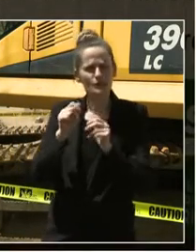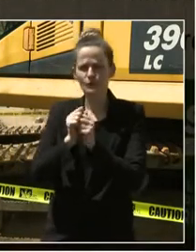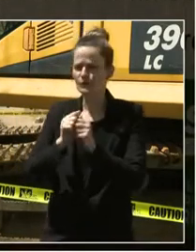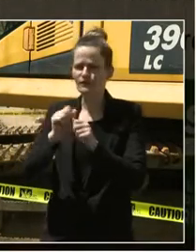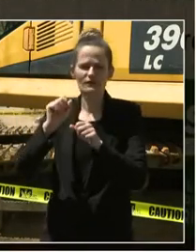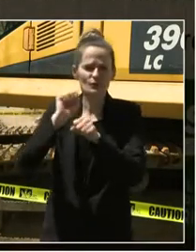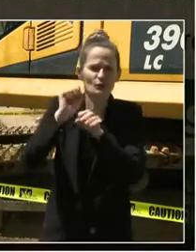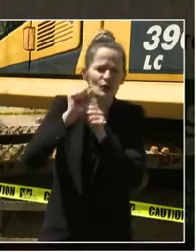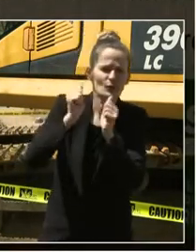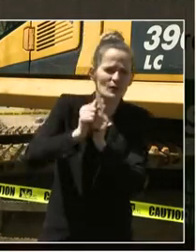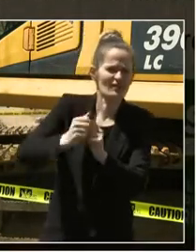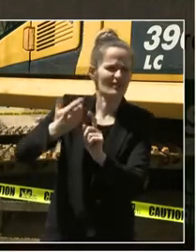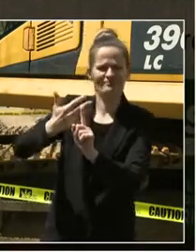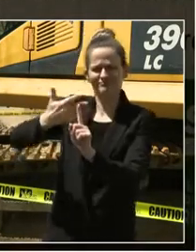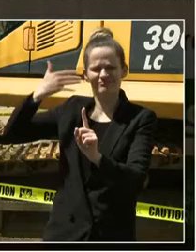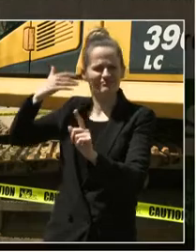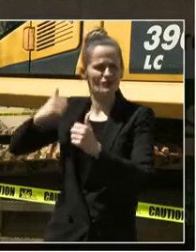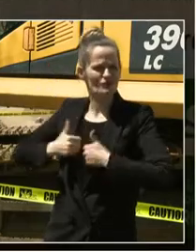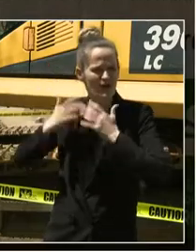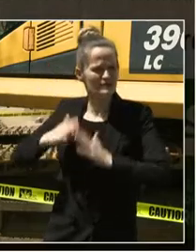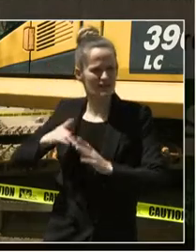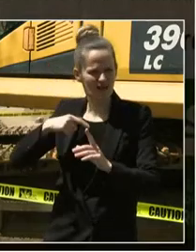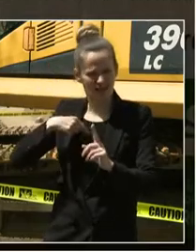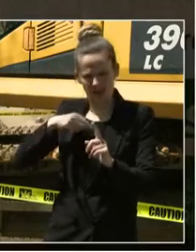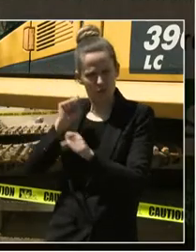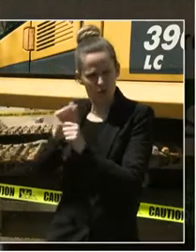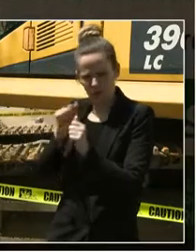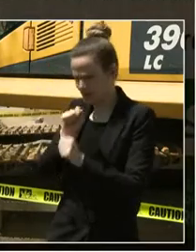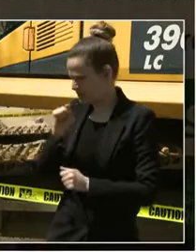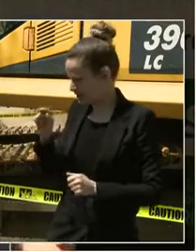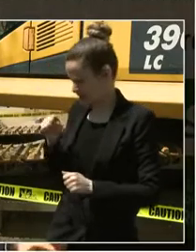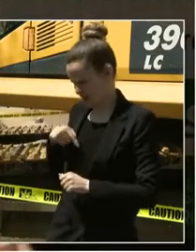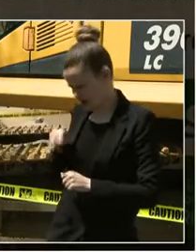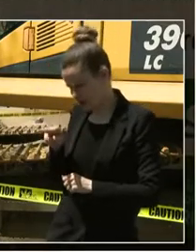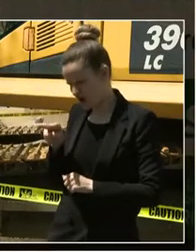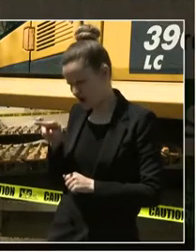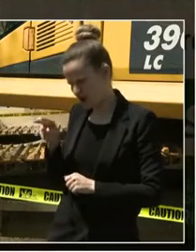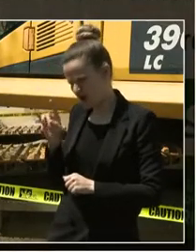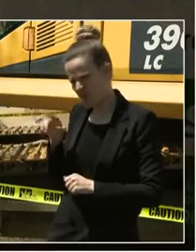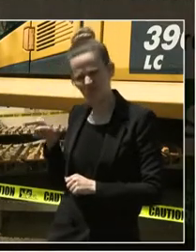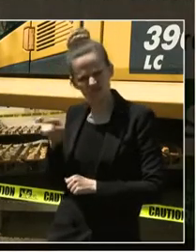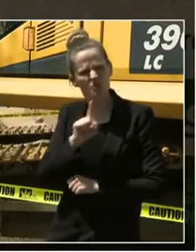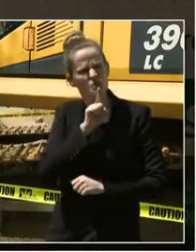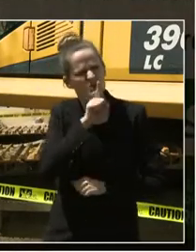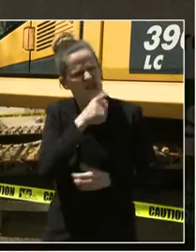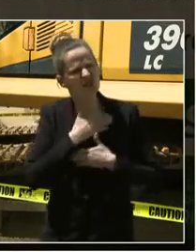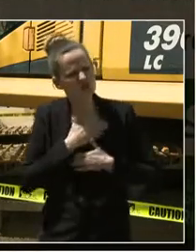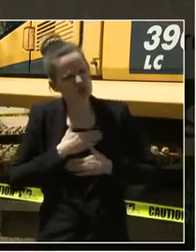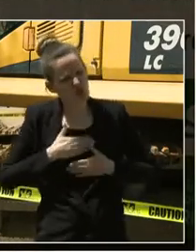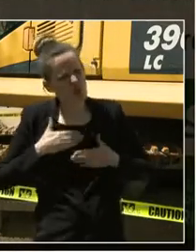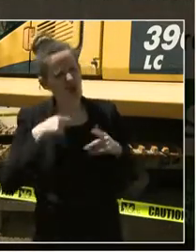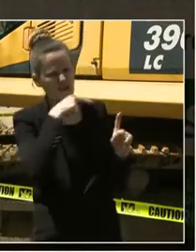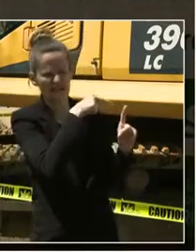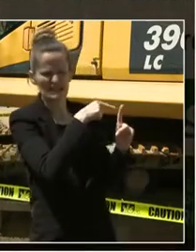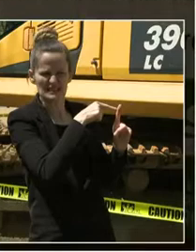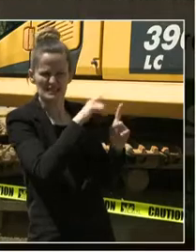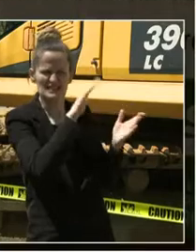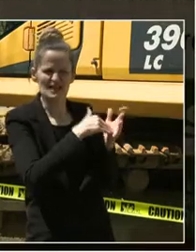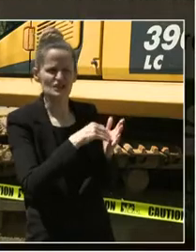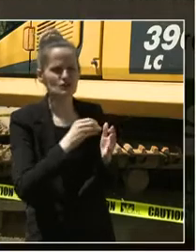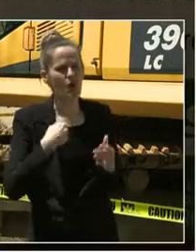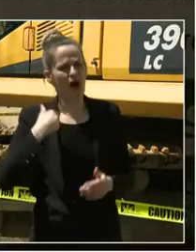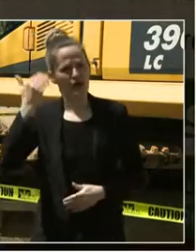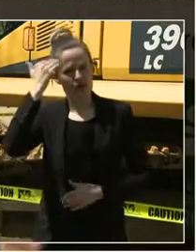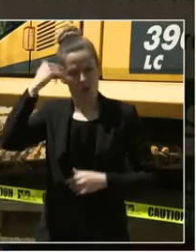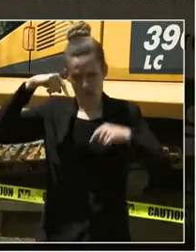these amenities, and I saw how much they enjoyed the services that we provide. And through the construction of this new center and through this investment in our operating budget,